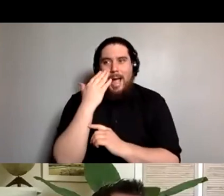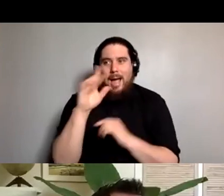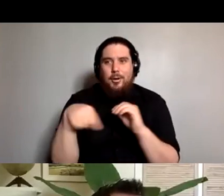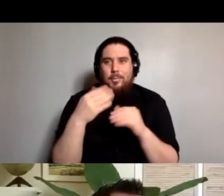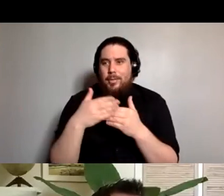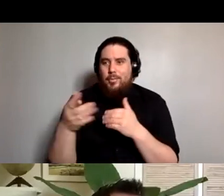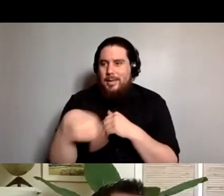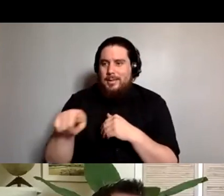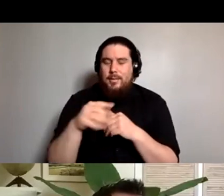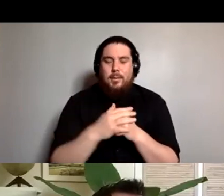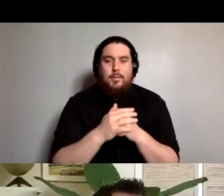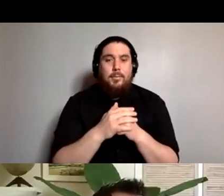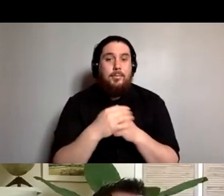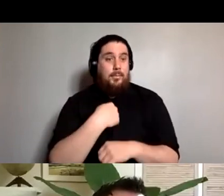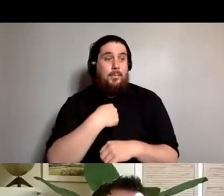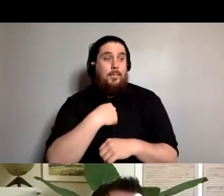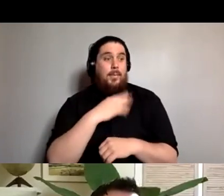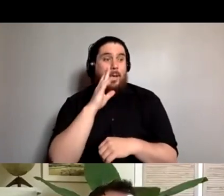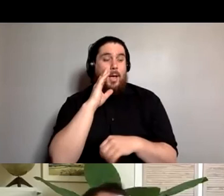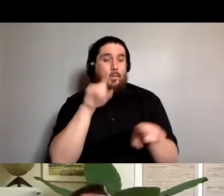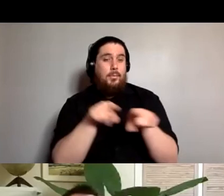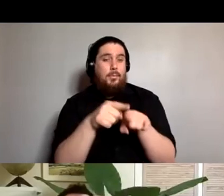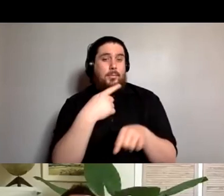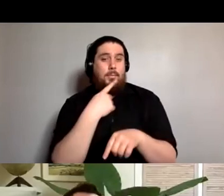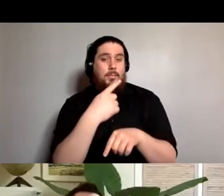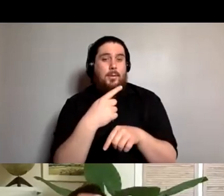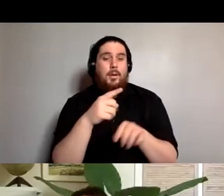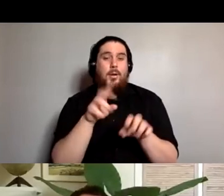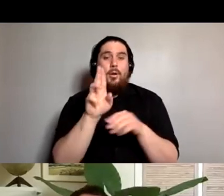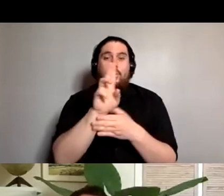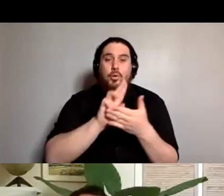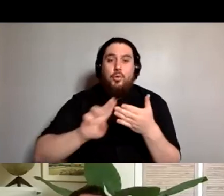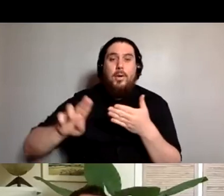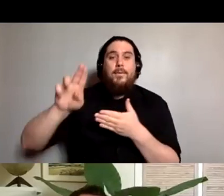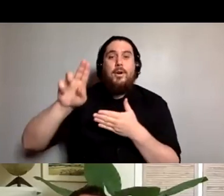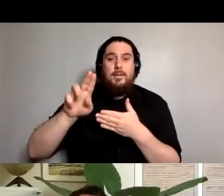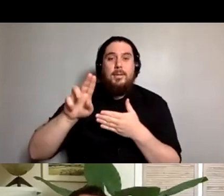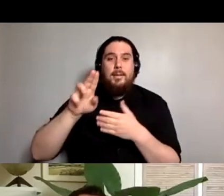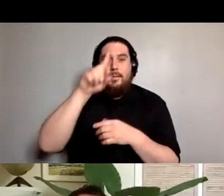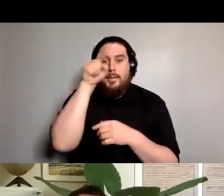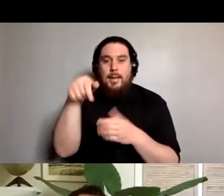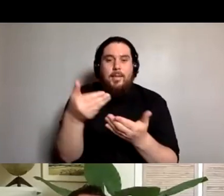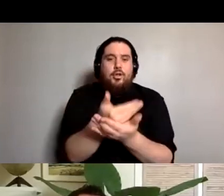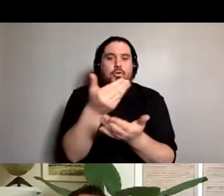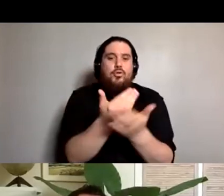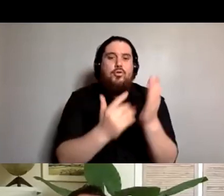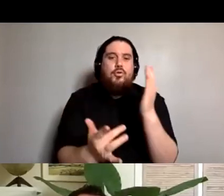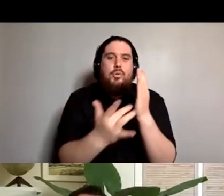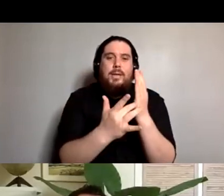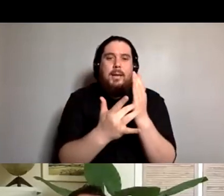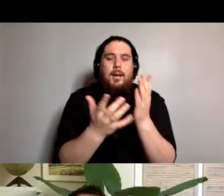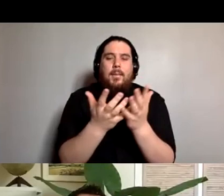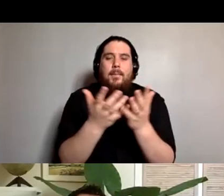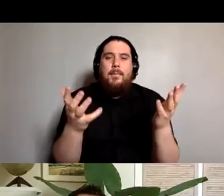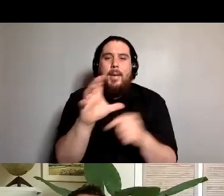Heather. And I will also say that your universities, I mean, because this is such a new technology, a lot of